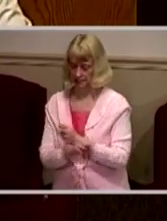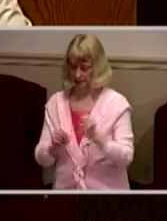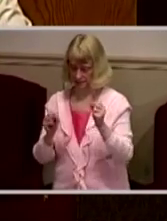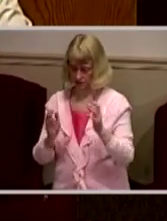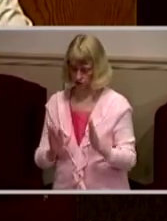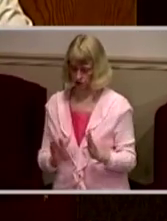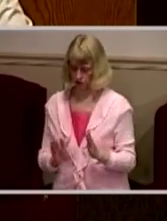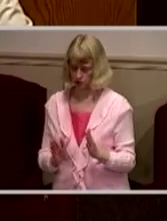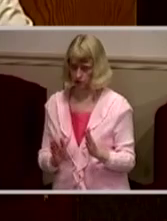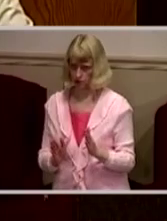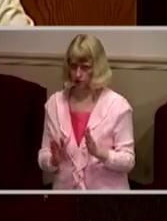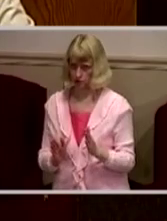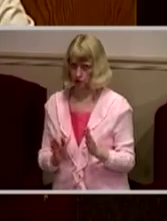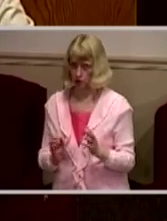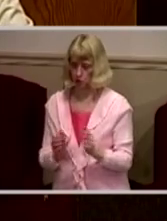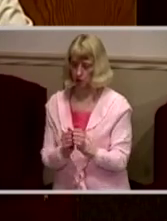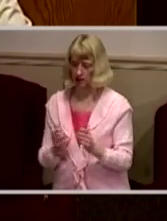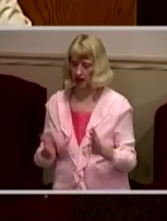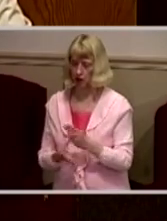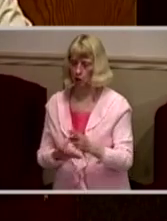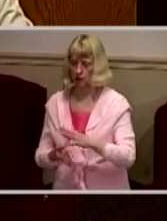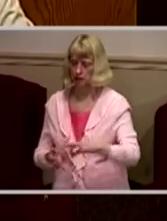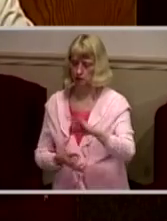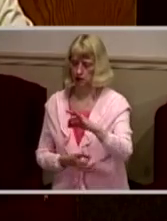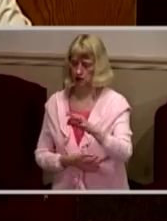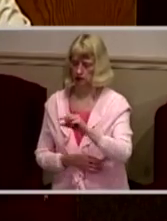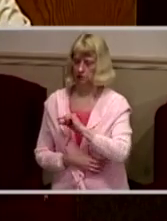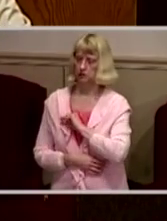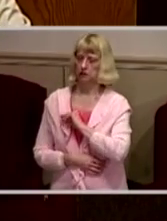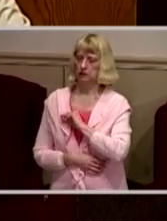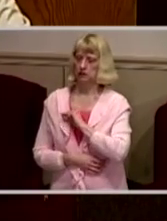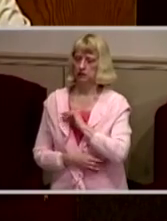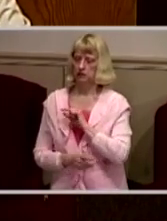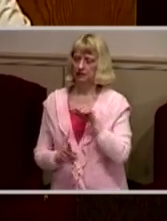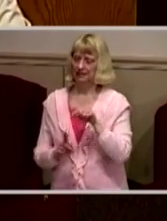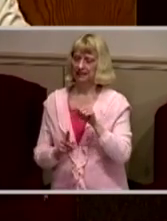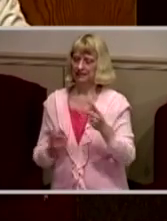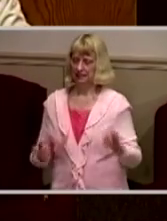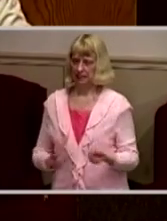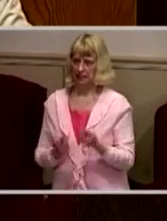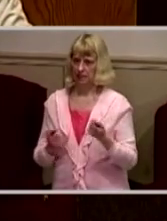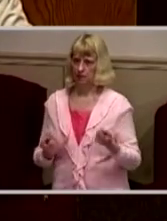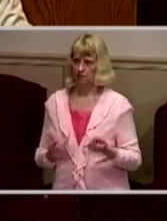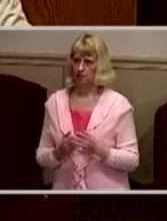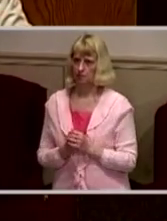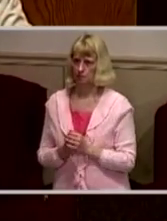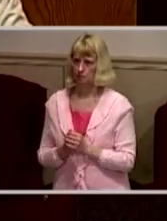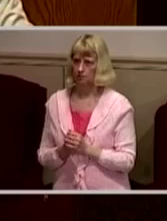saved if the Spirit of God did not convict you of your sin of unbelief.